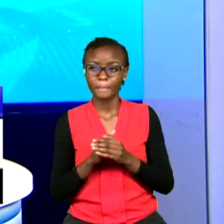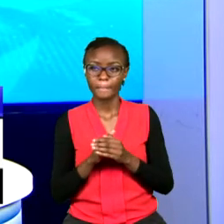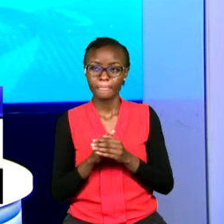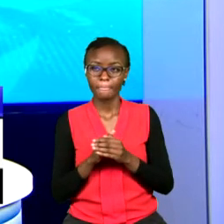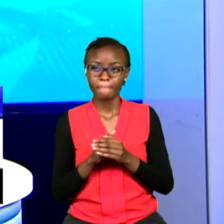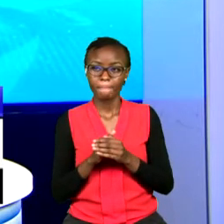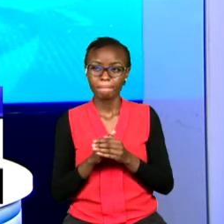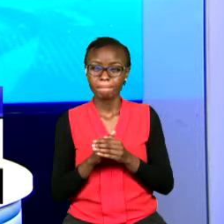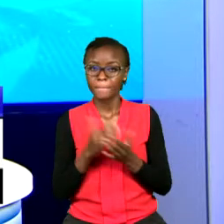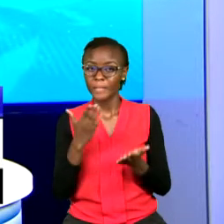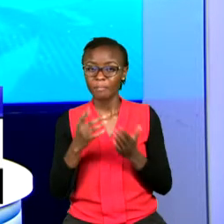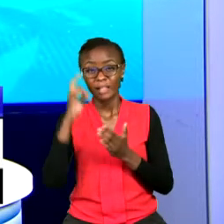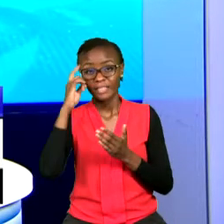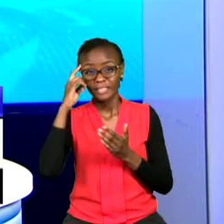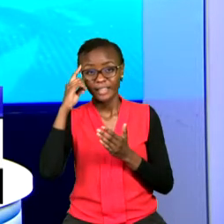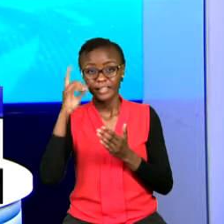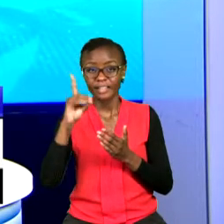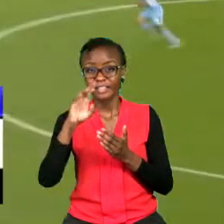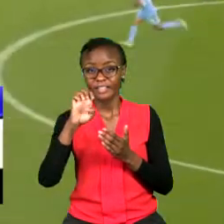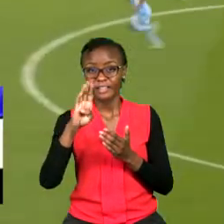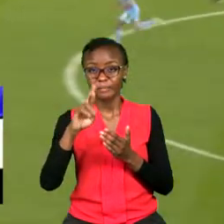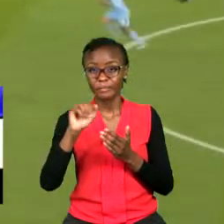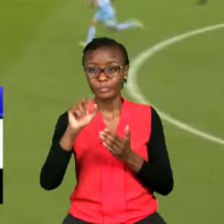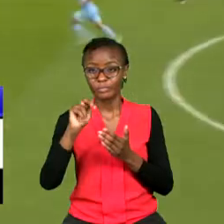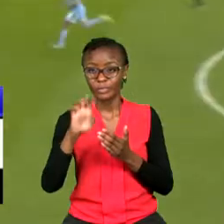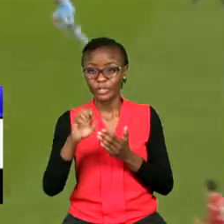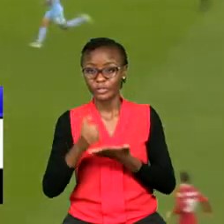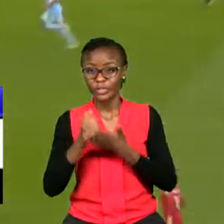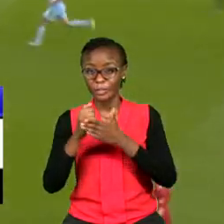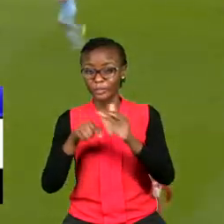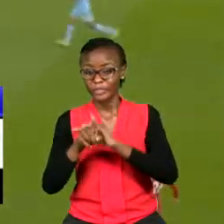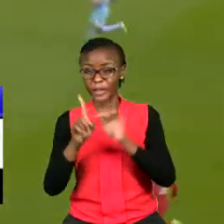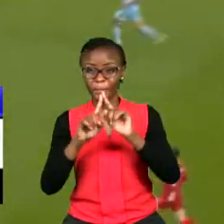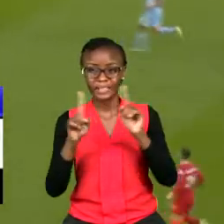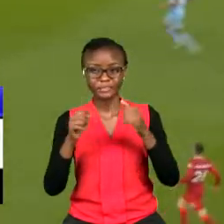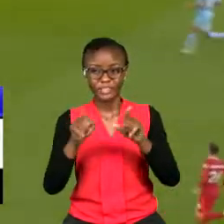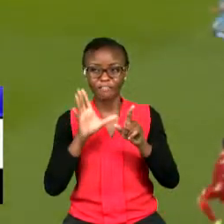Bruyne should have put the visitors ahead 10 minutes before the break, but his close-range header went over the